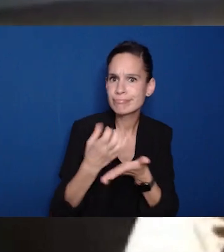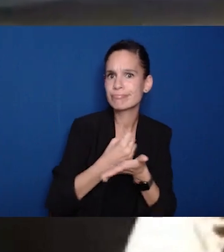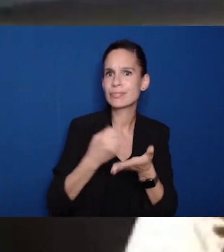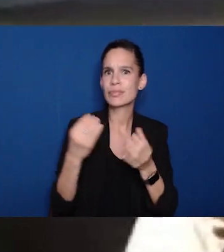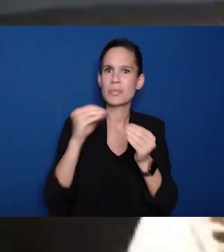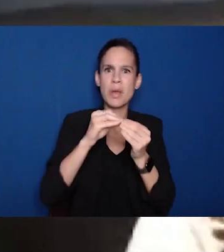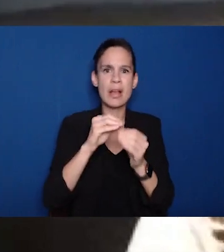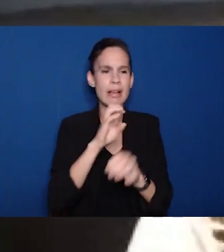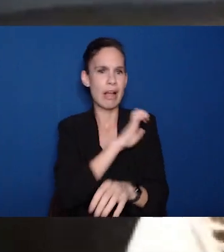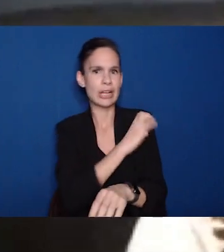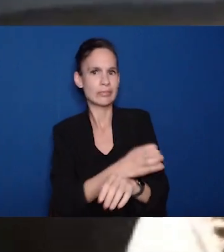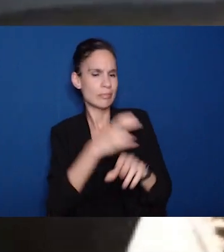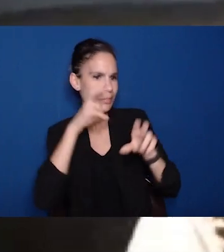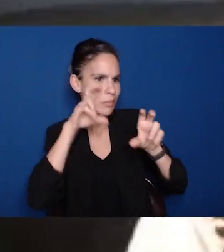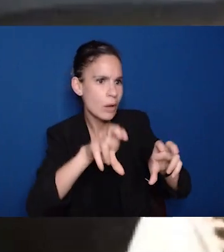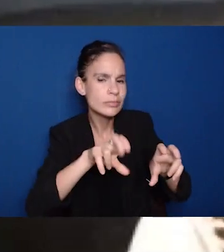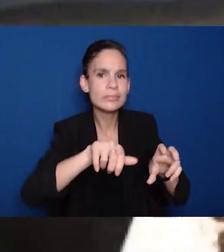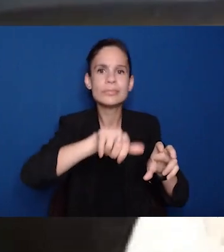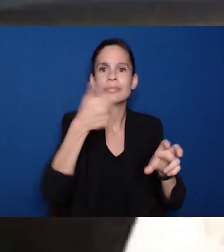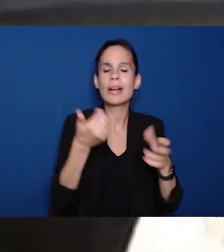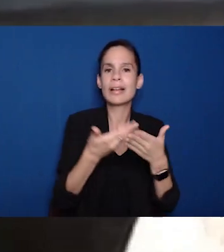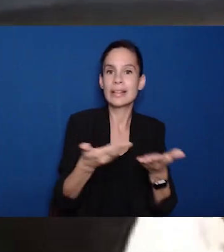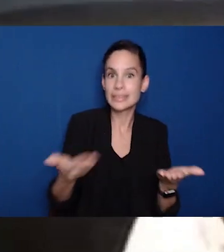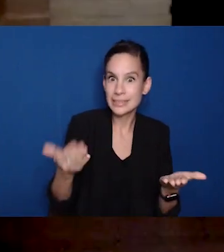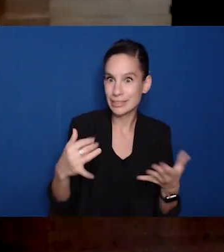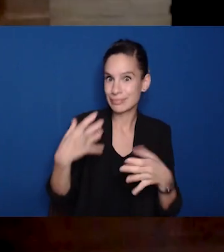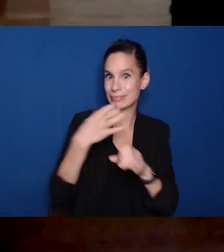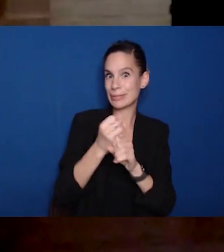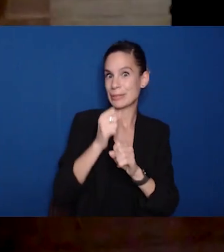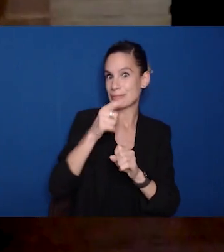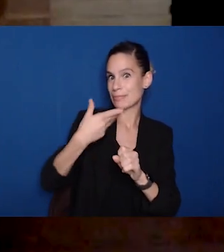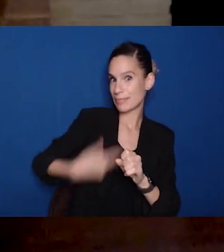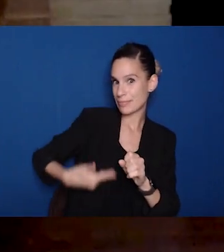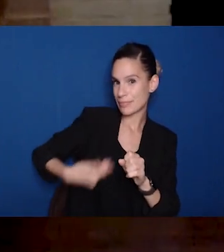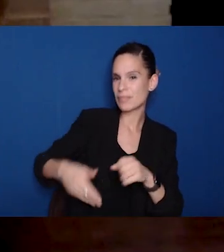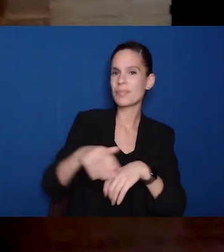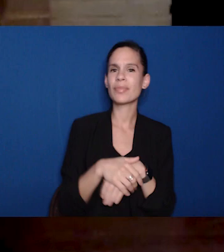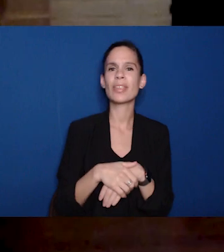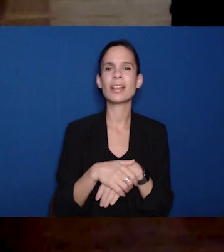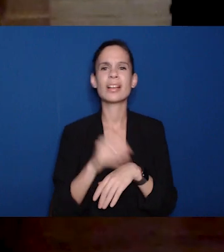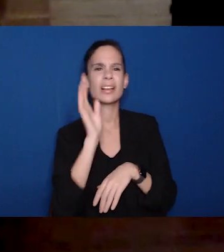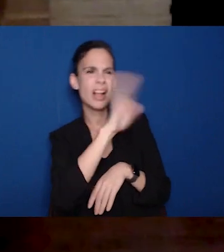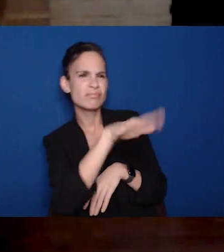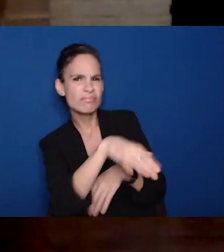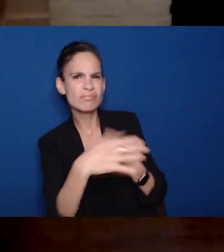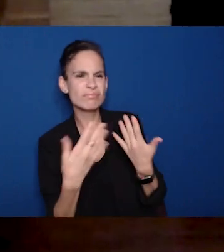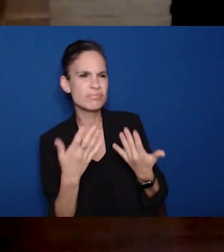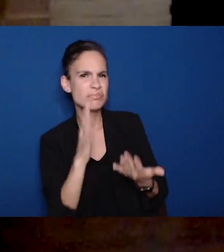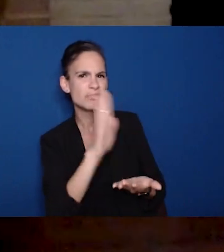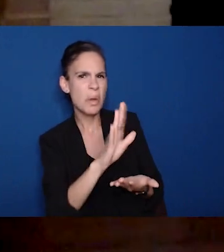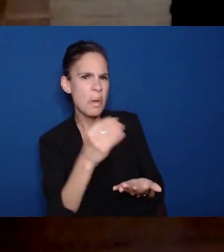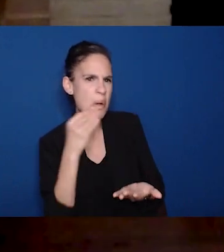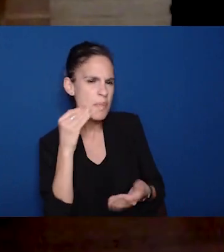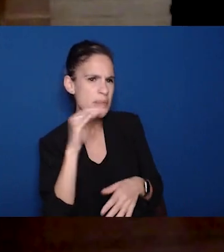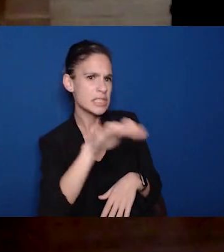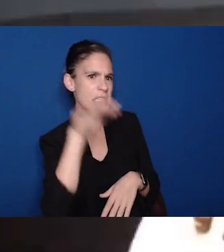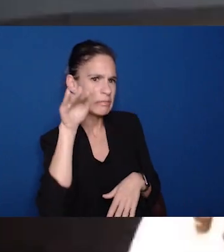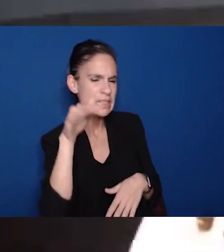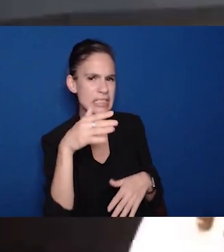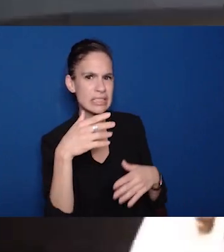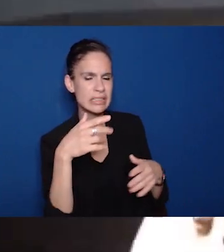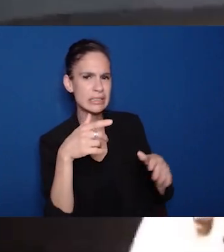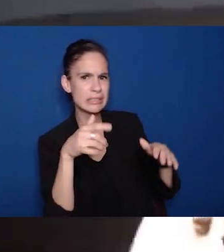and redirect my energy somewhere else. But that's me in a nutshell. Can you tell me what the level of quarantine is currently in